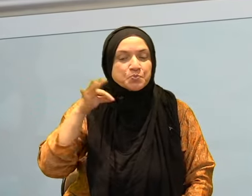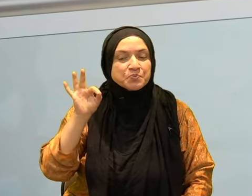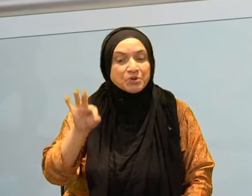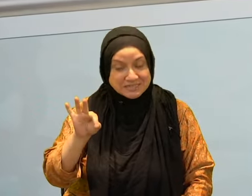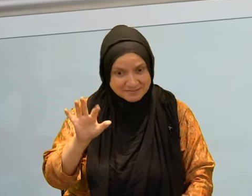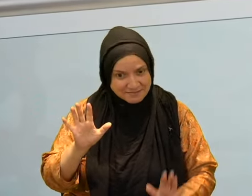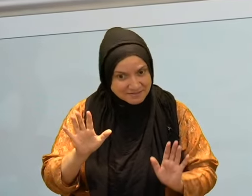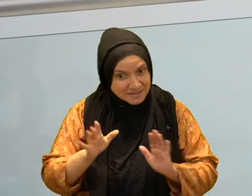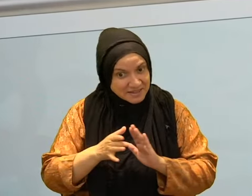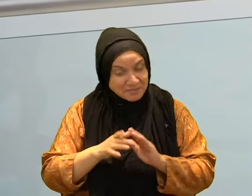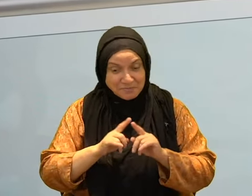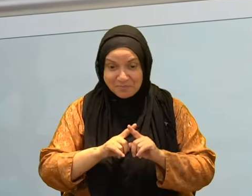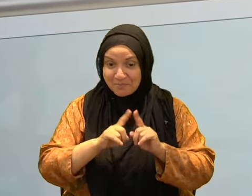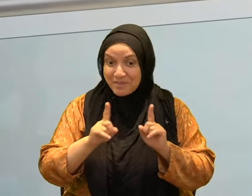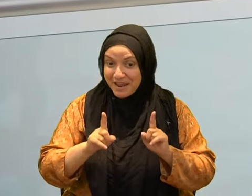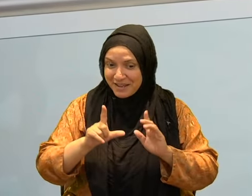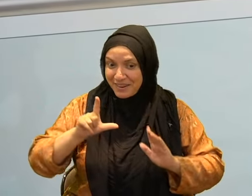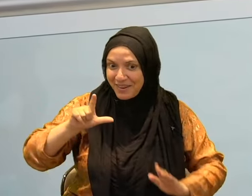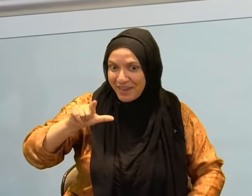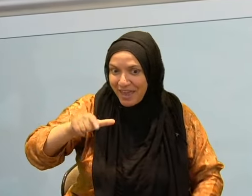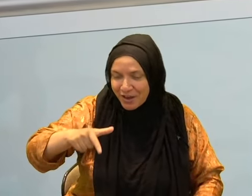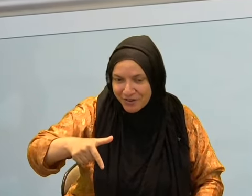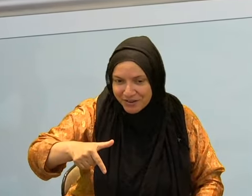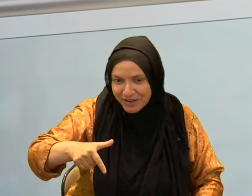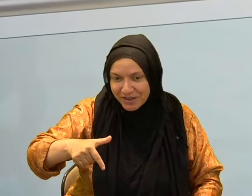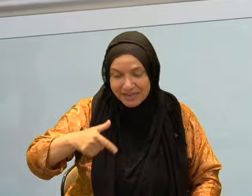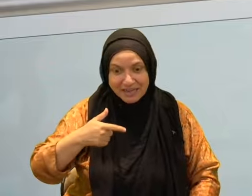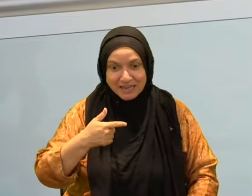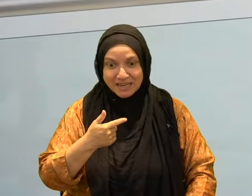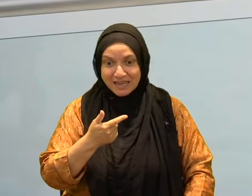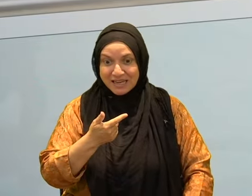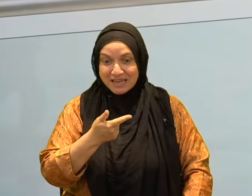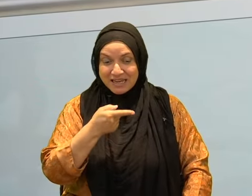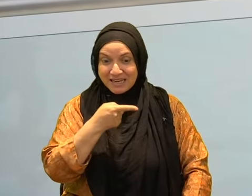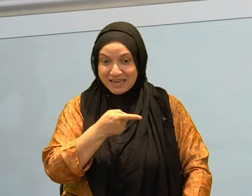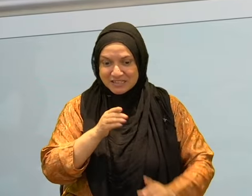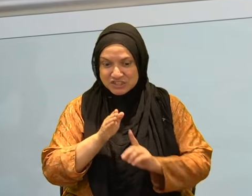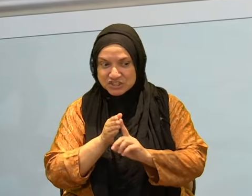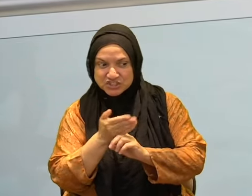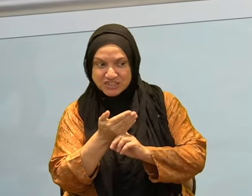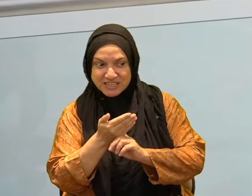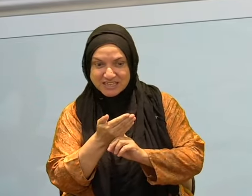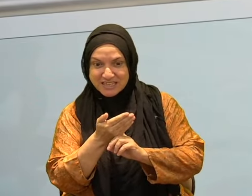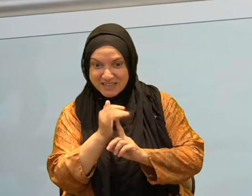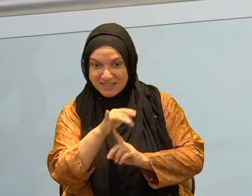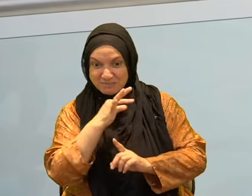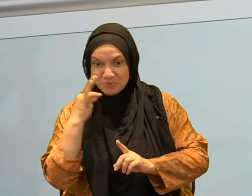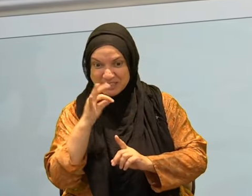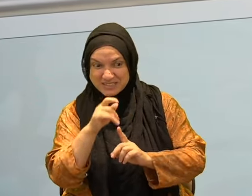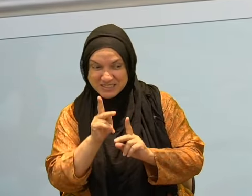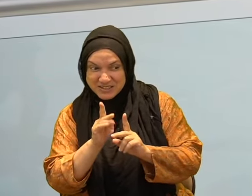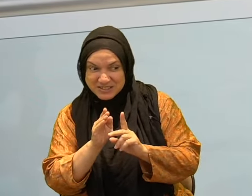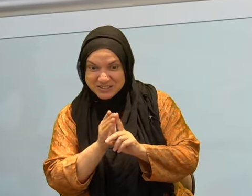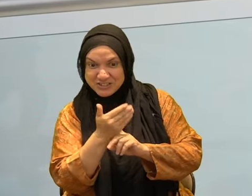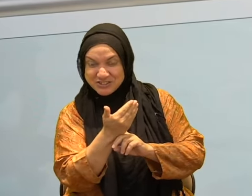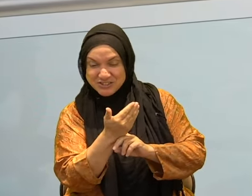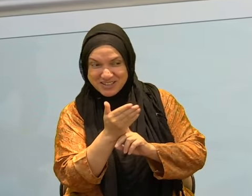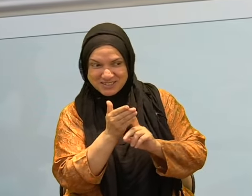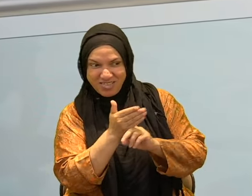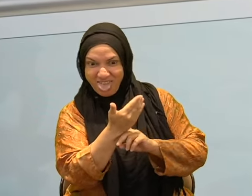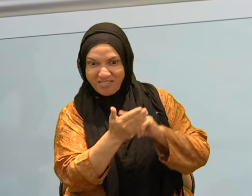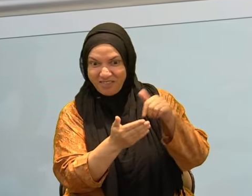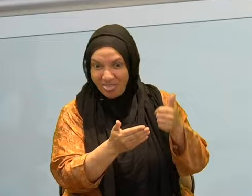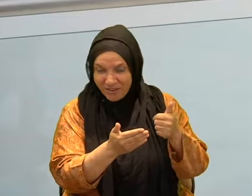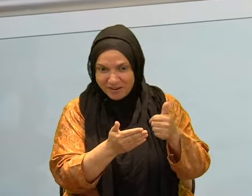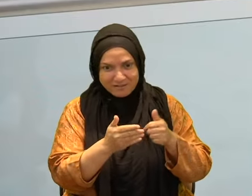committing murder and then lying to commit his murder or to cover up his murder, all of these different things that happen, right? But it's the first step that's actually emphasized in that